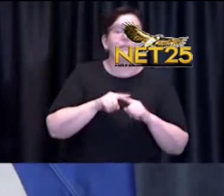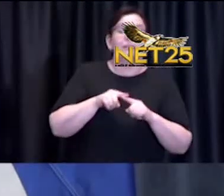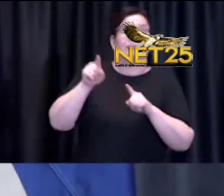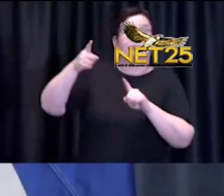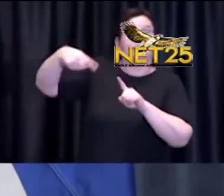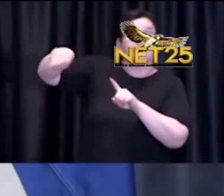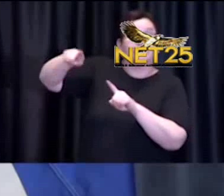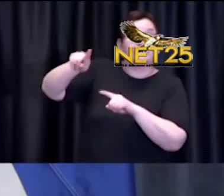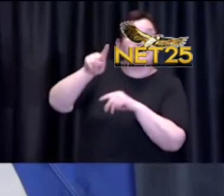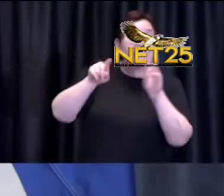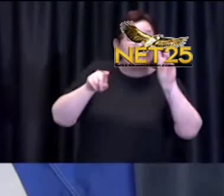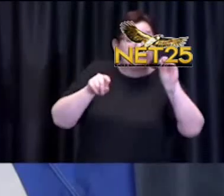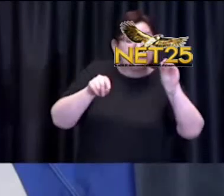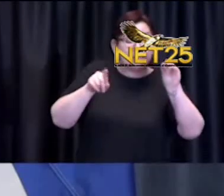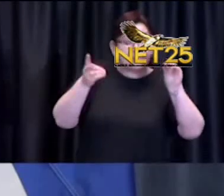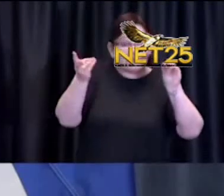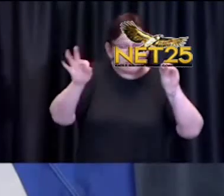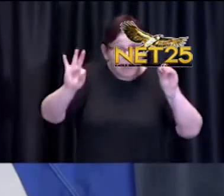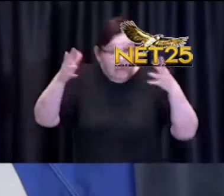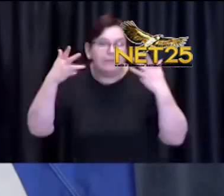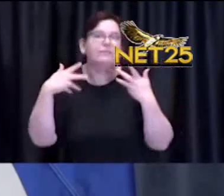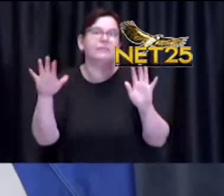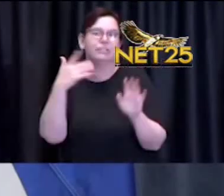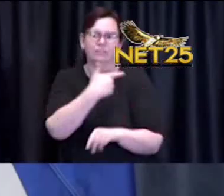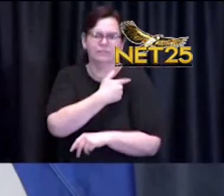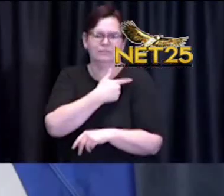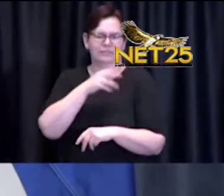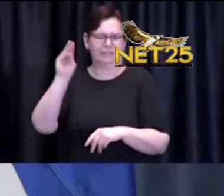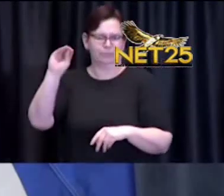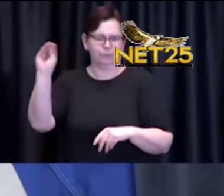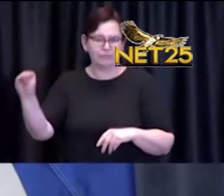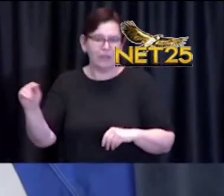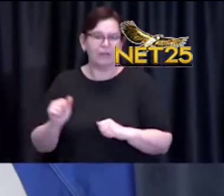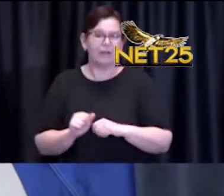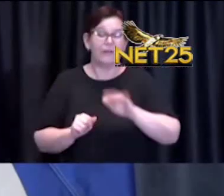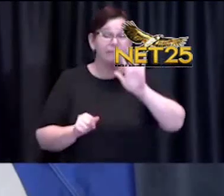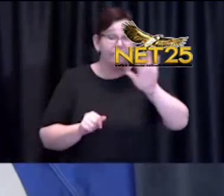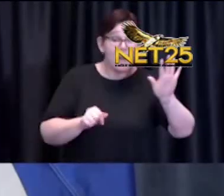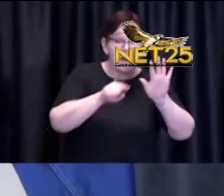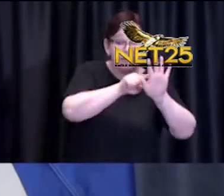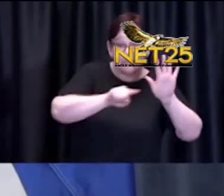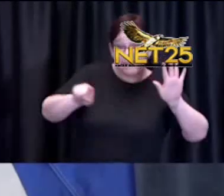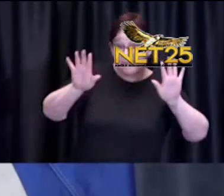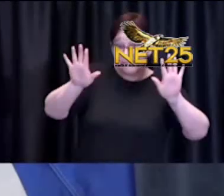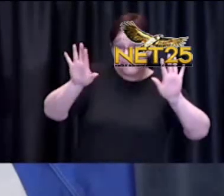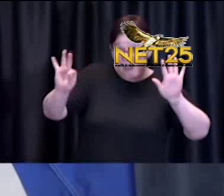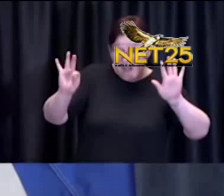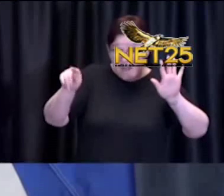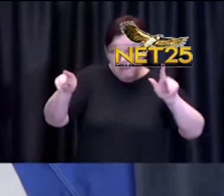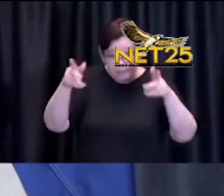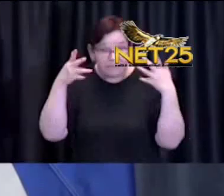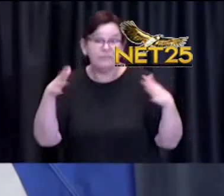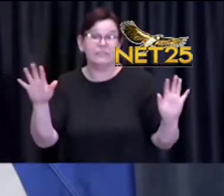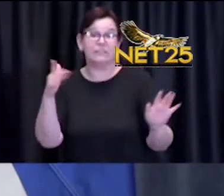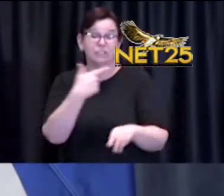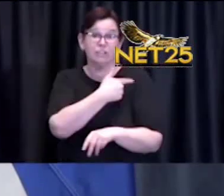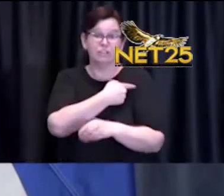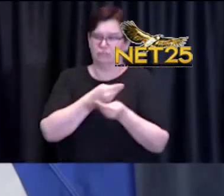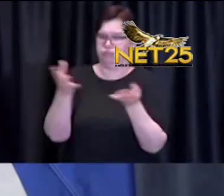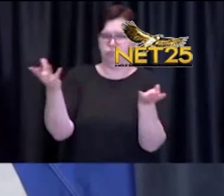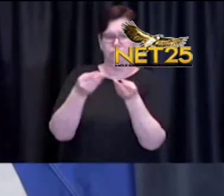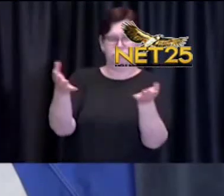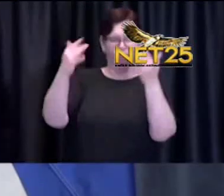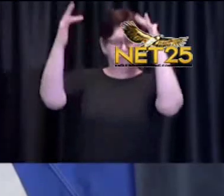and 69. And 61% of adults between the ages of 55 and 59 have received their shot, while